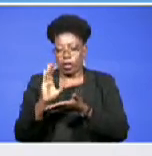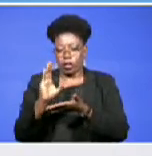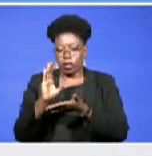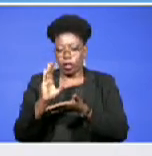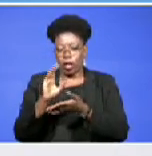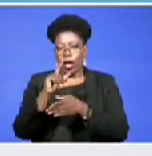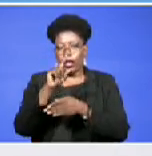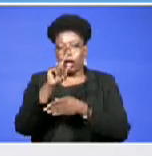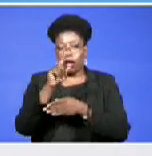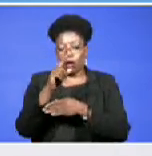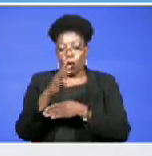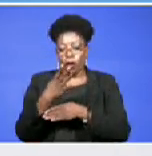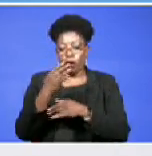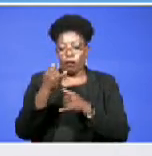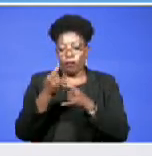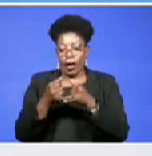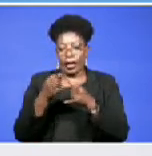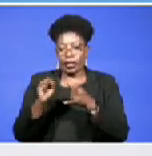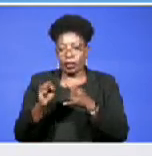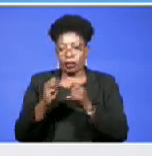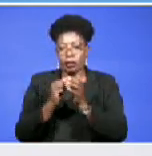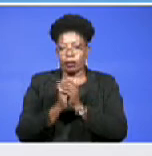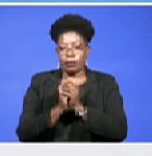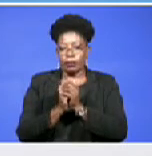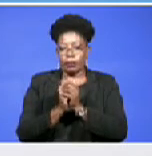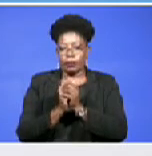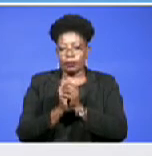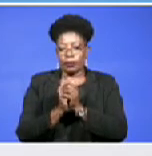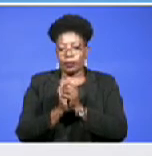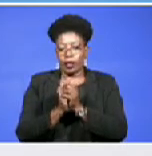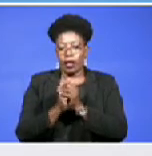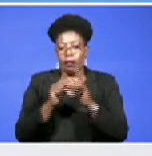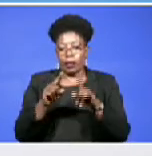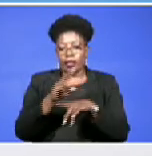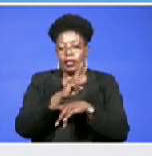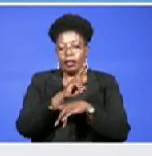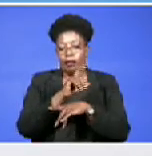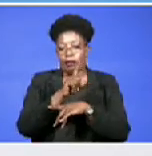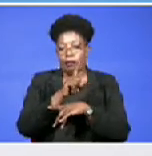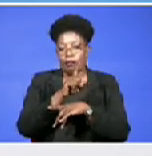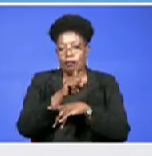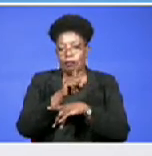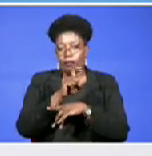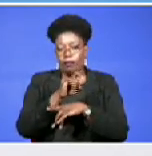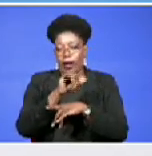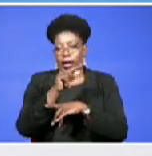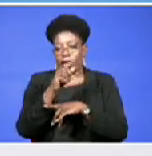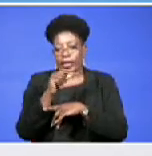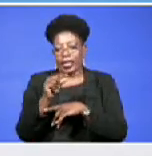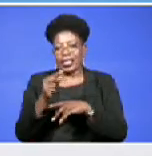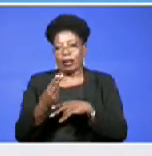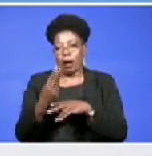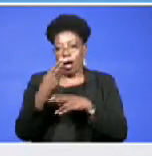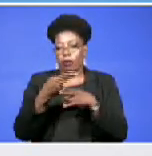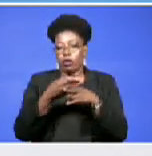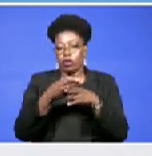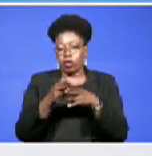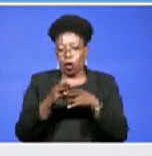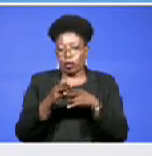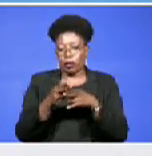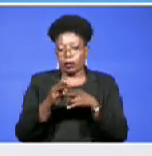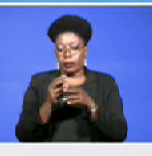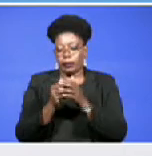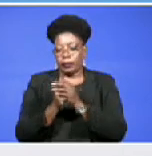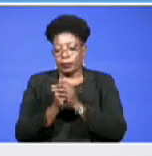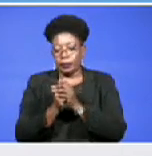Missouri Baptist in the semifinals. Lauren and the Vikings came up short in the final against William Woods, denying them a spot in the